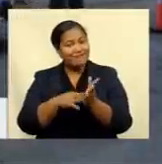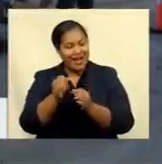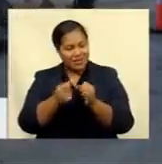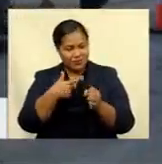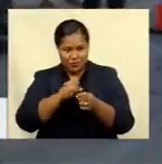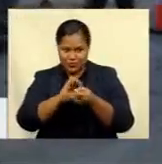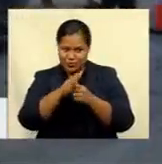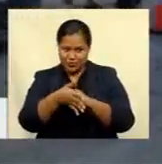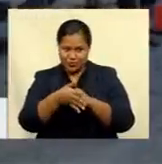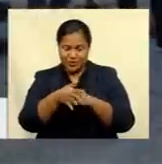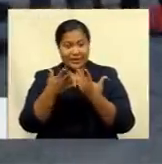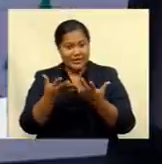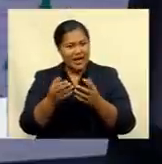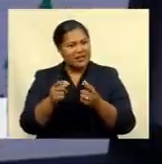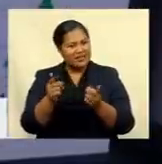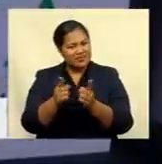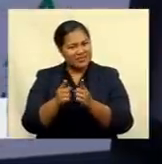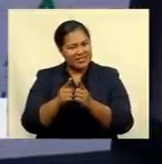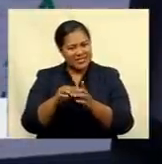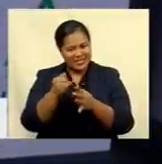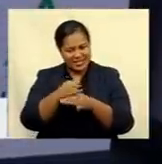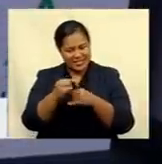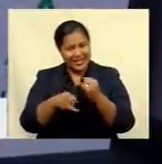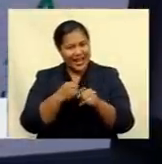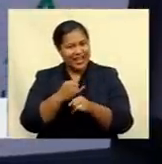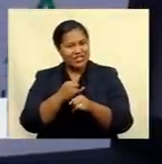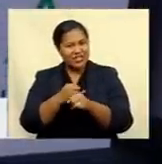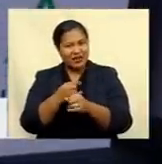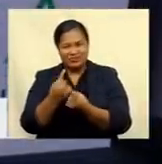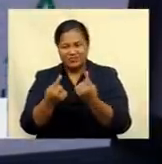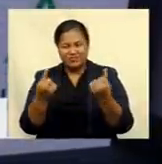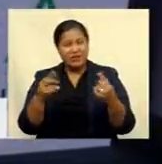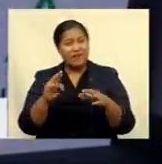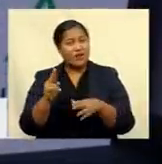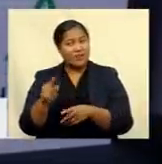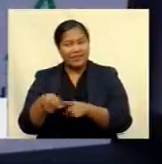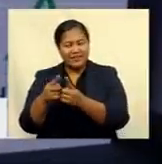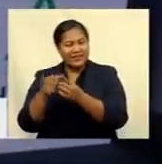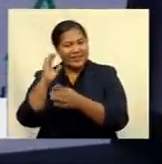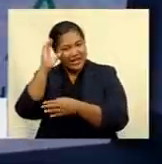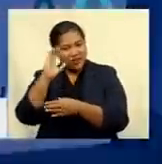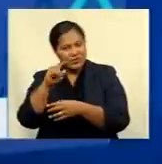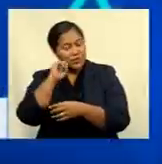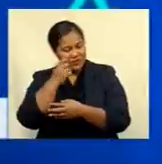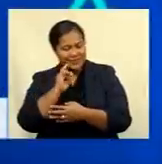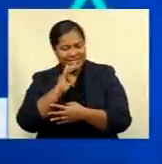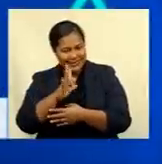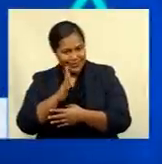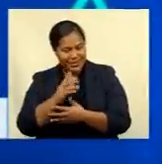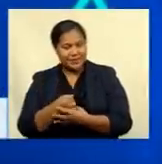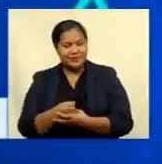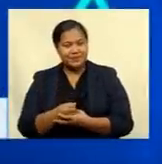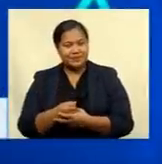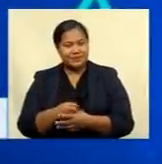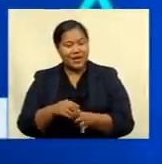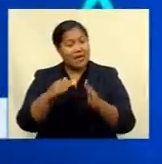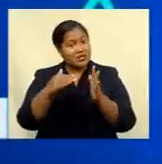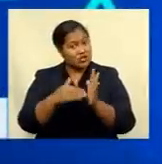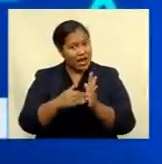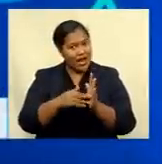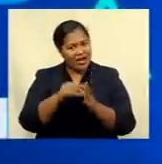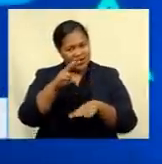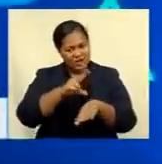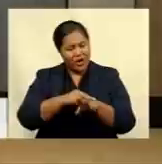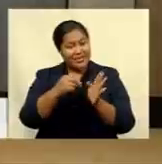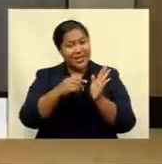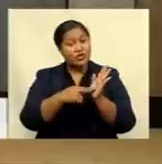pandemic. The Congress involves international delegates from multiple countries as attendees and speakers. Chair Dr. Nurbanu Ali says in